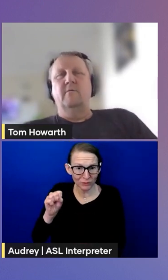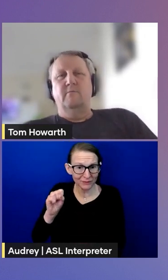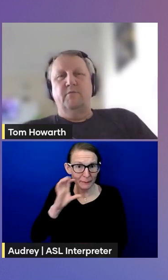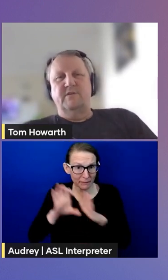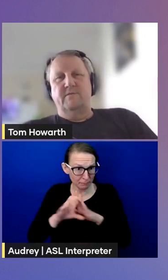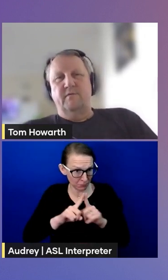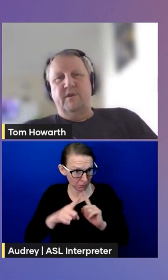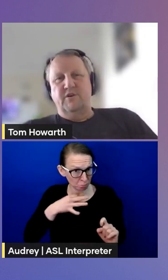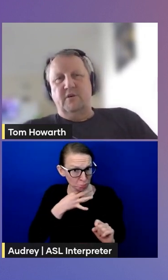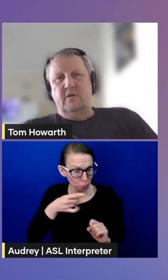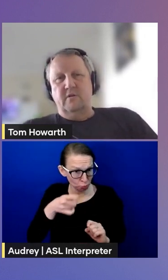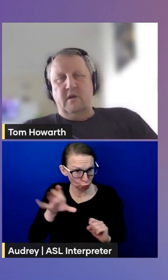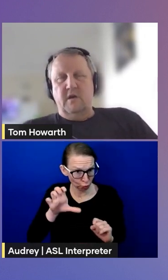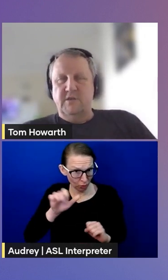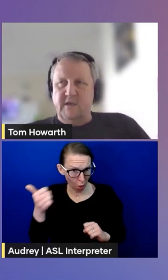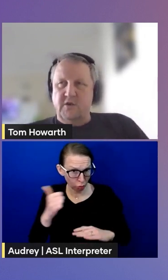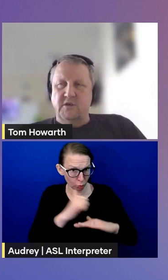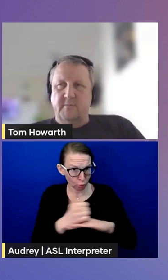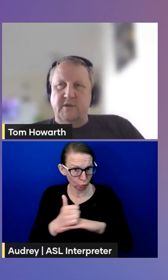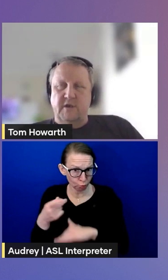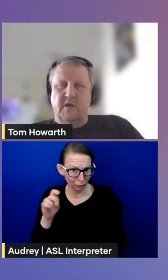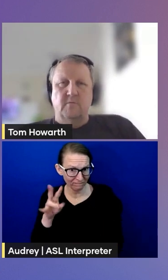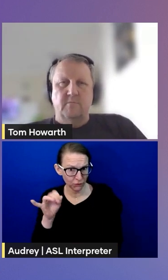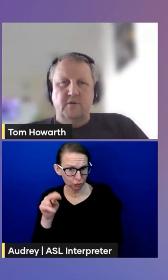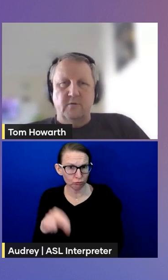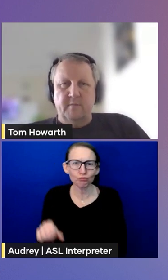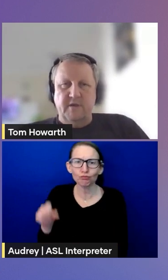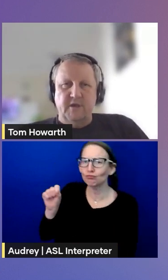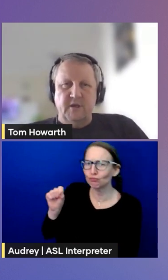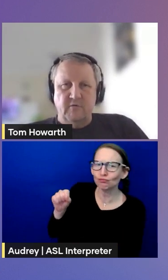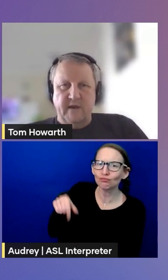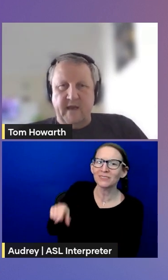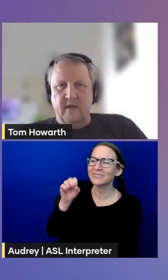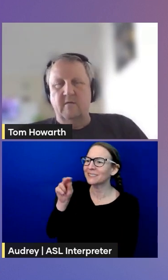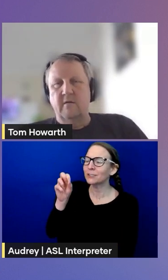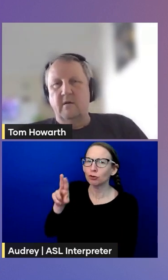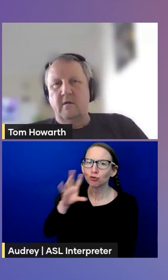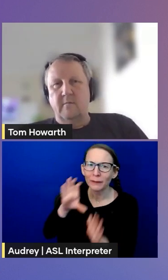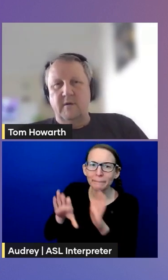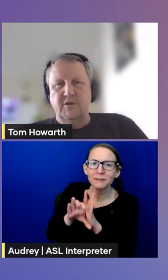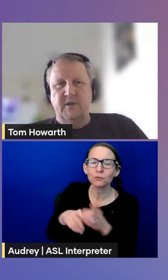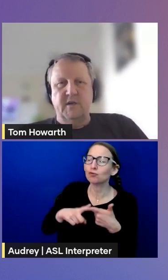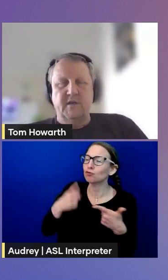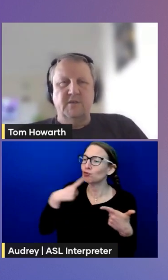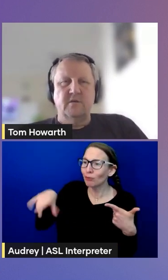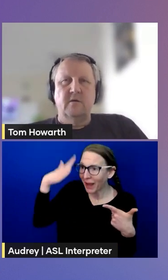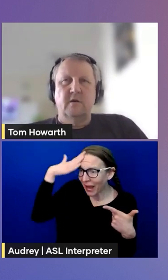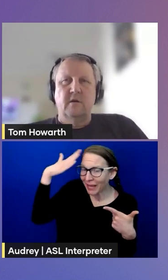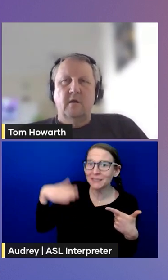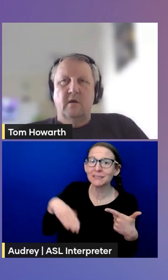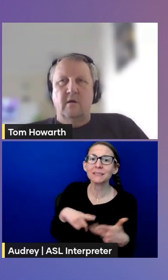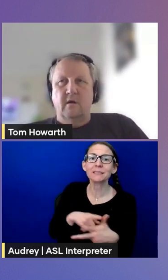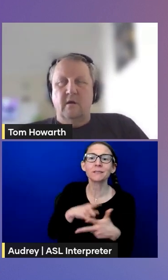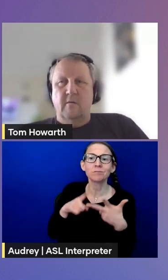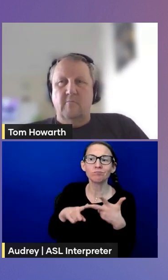Yeah, provision CentOS images, Ubuntu images, Red Hat images,